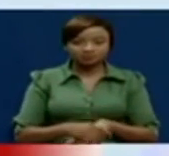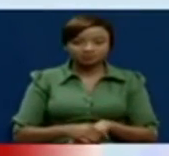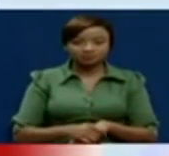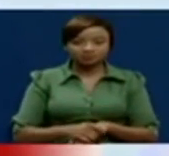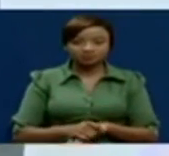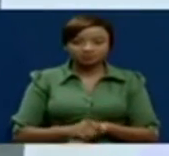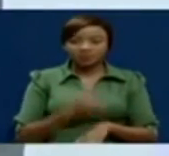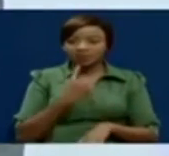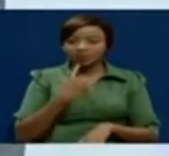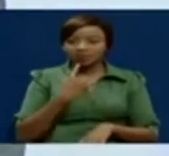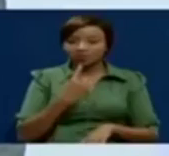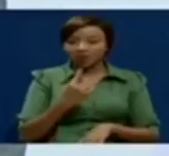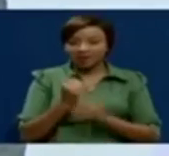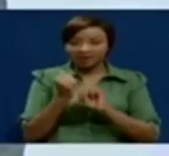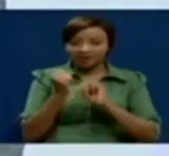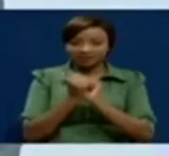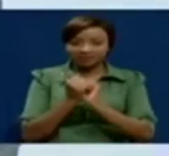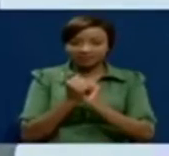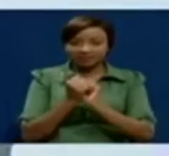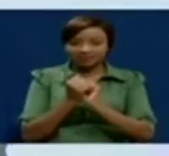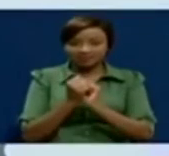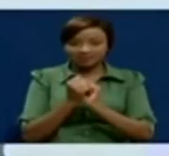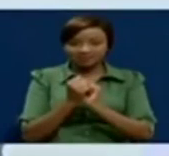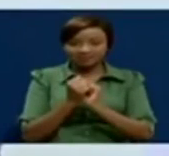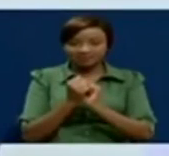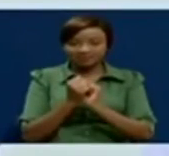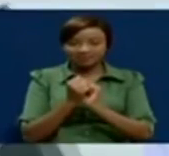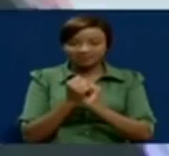to 110.